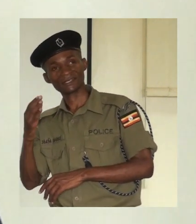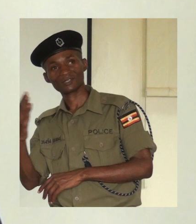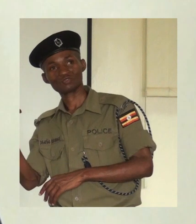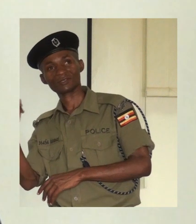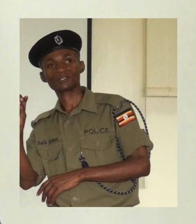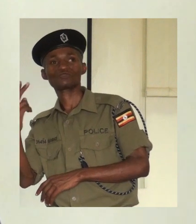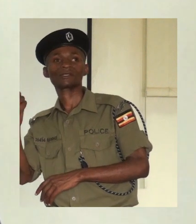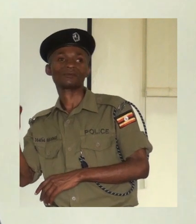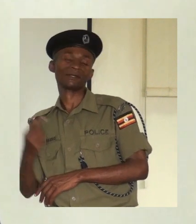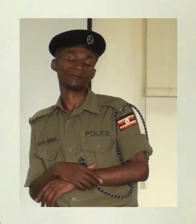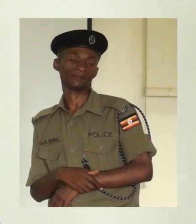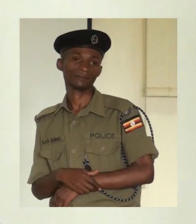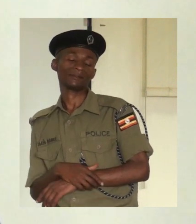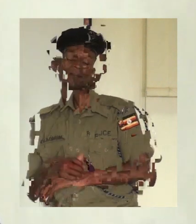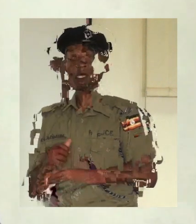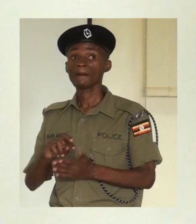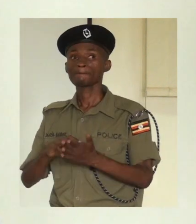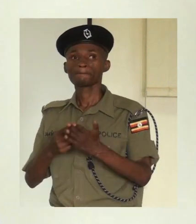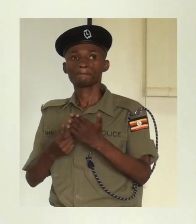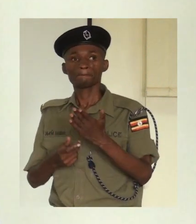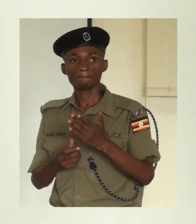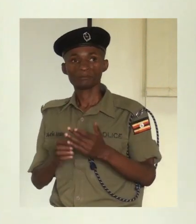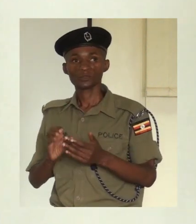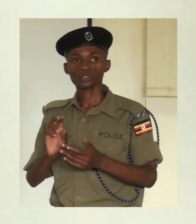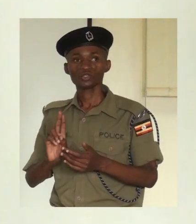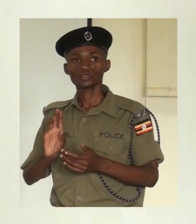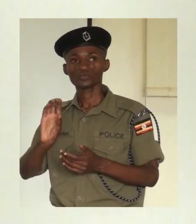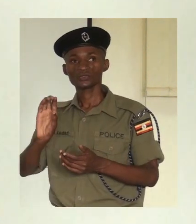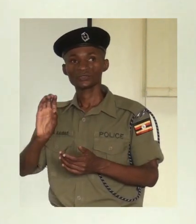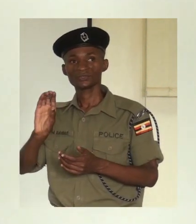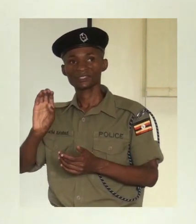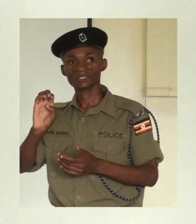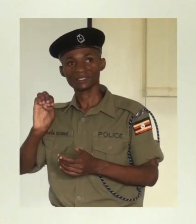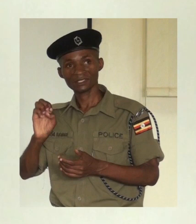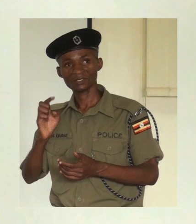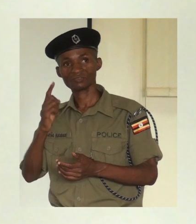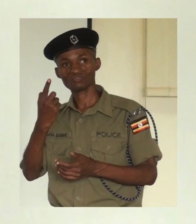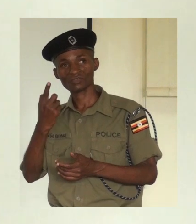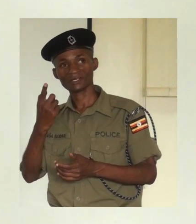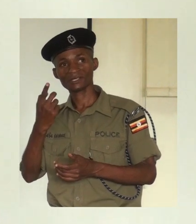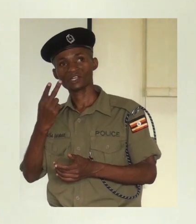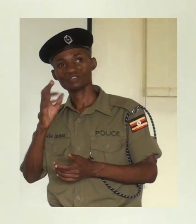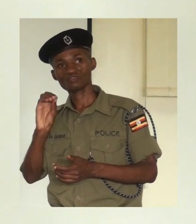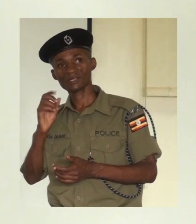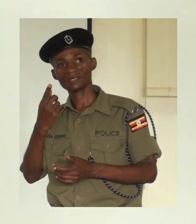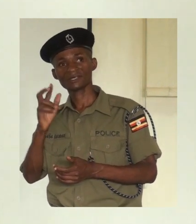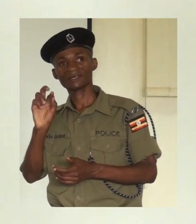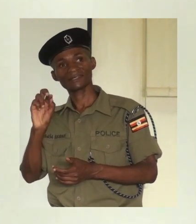2021. And which means that UCE holders of 2018 and